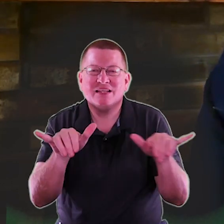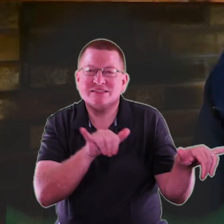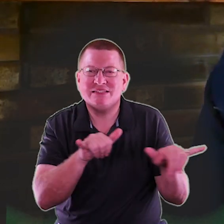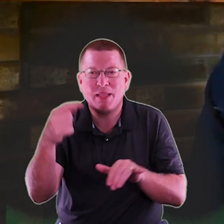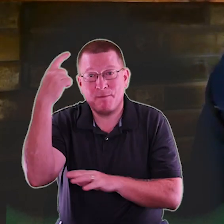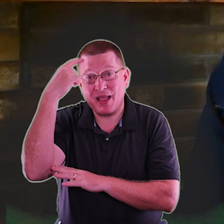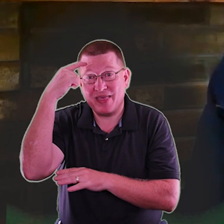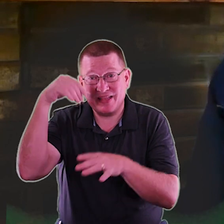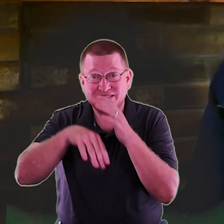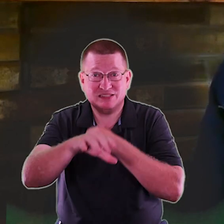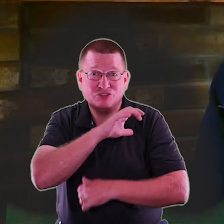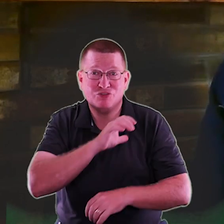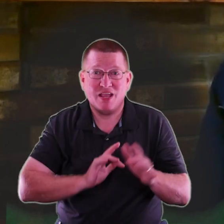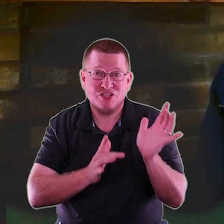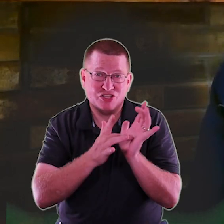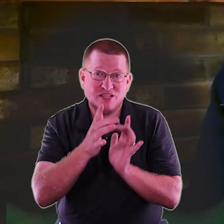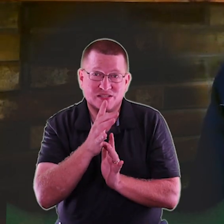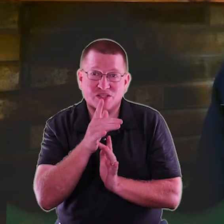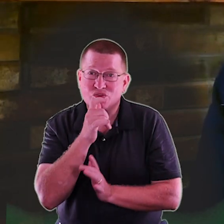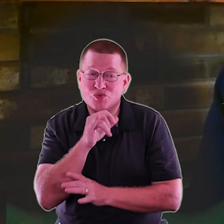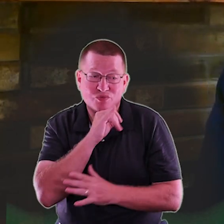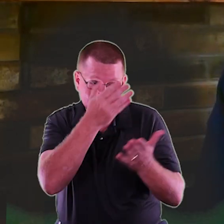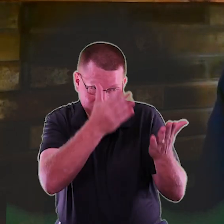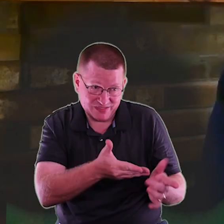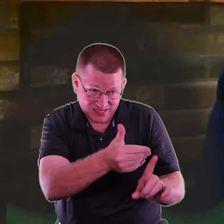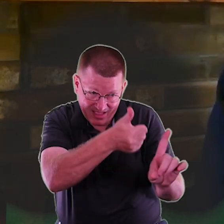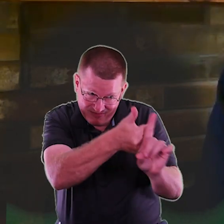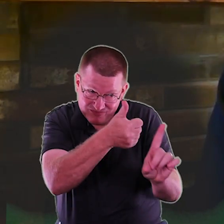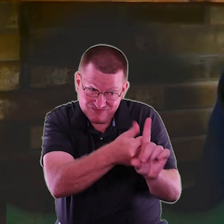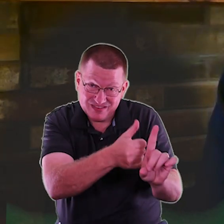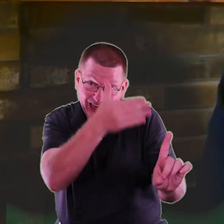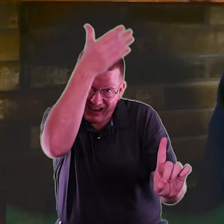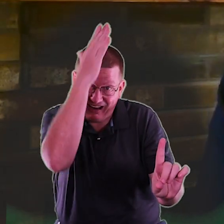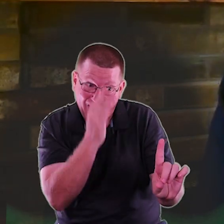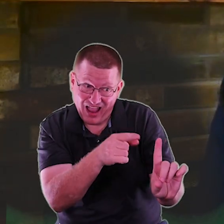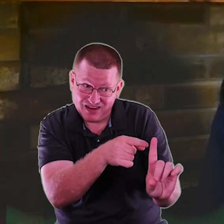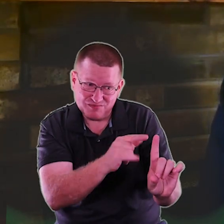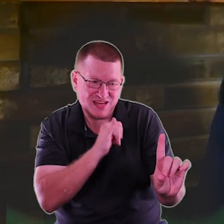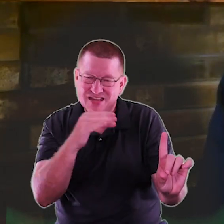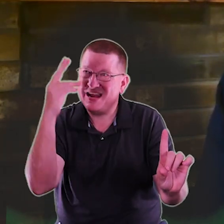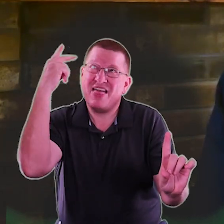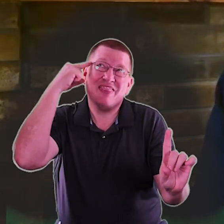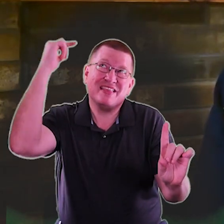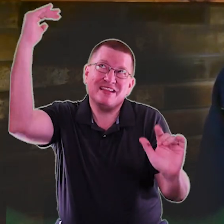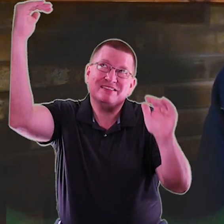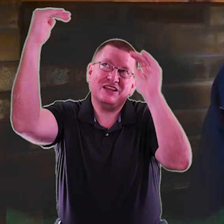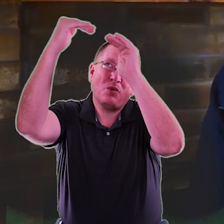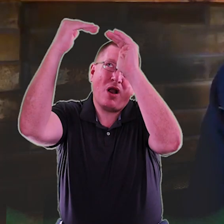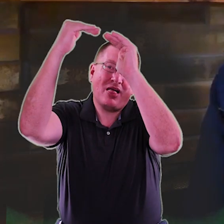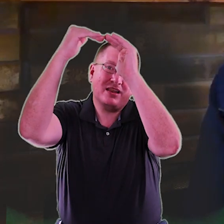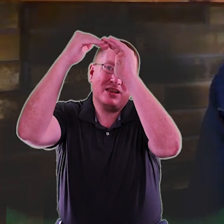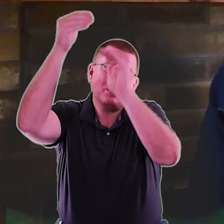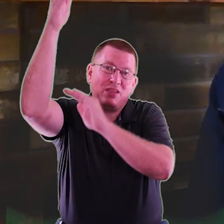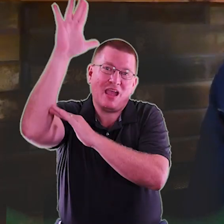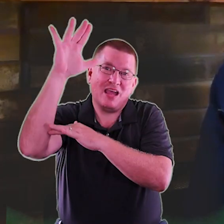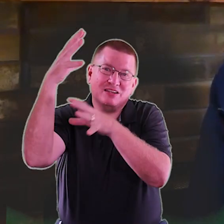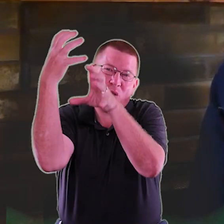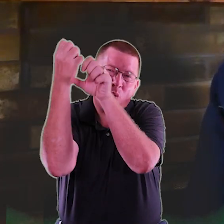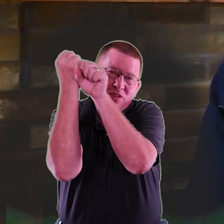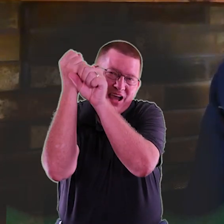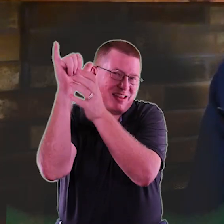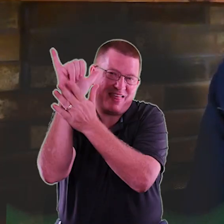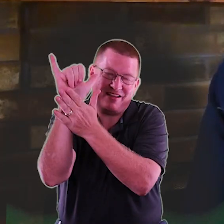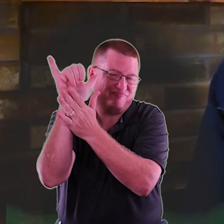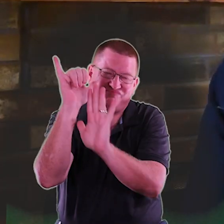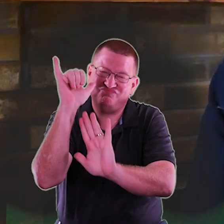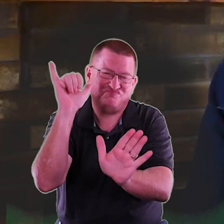of God, did not regard equality with God as a thing to be grasped. Likewise,